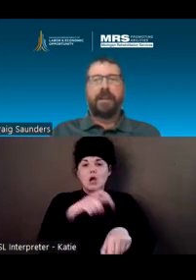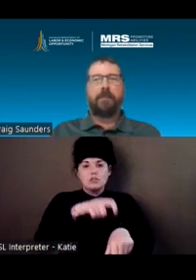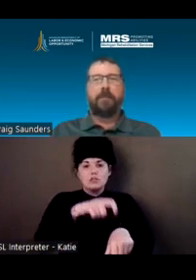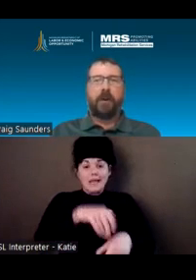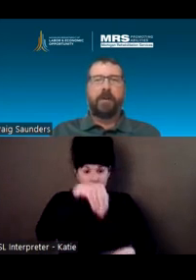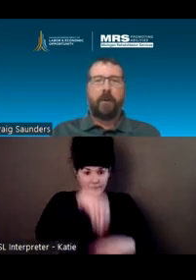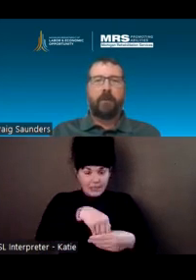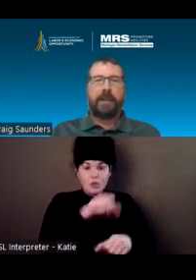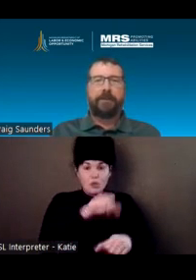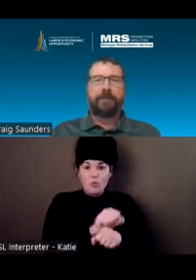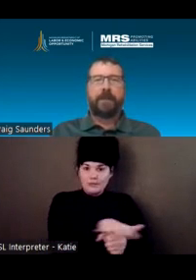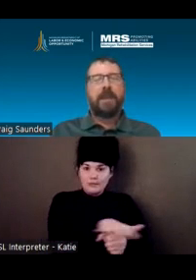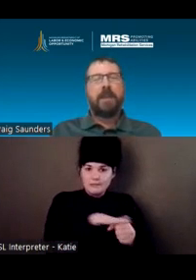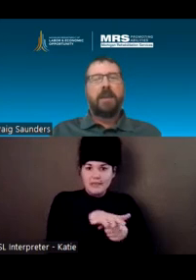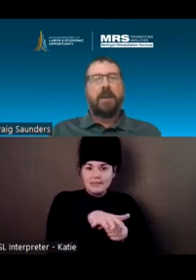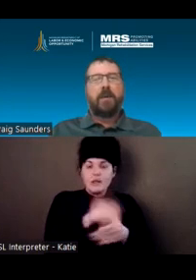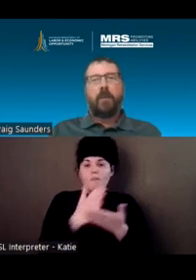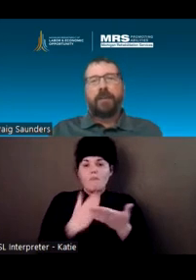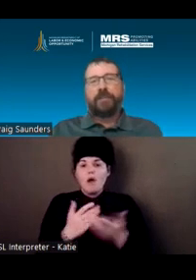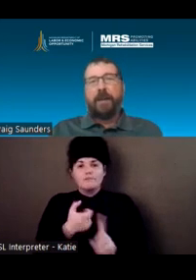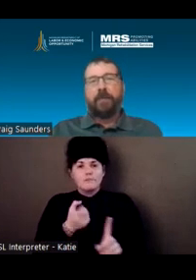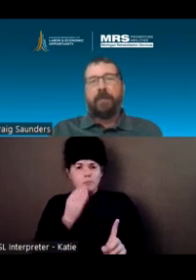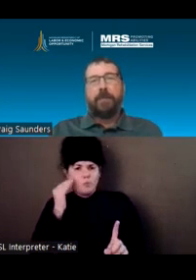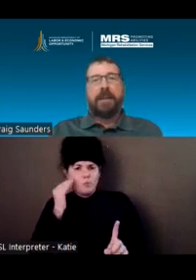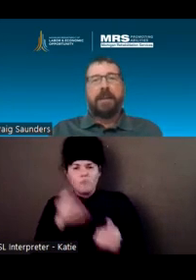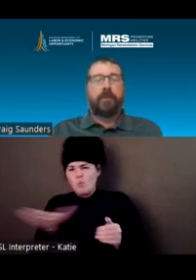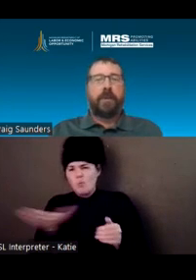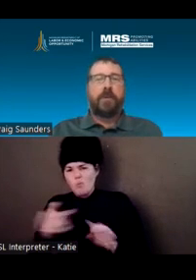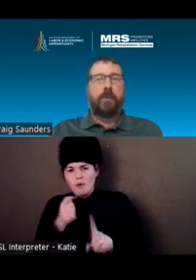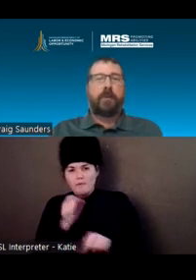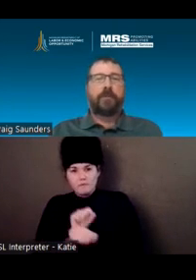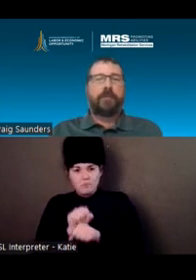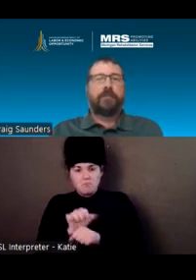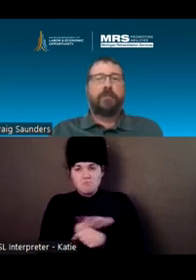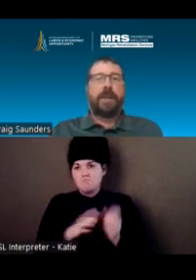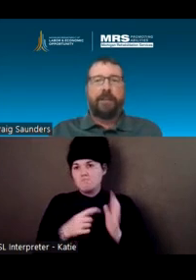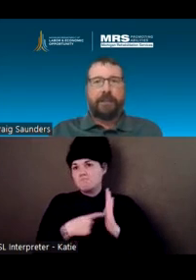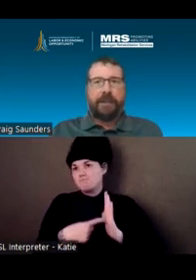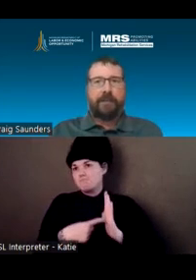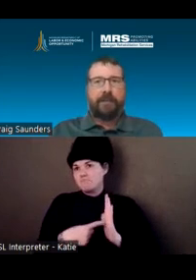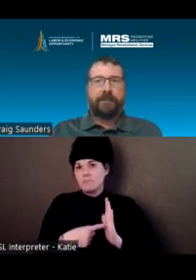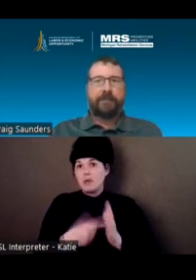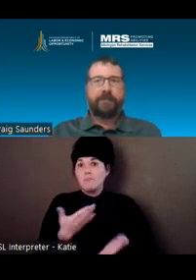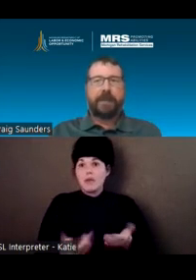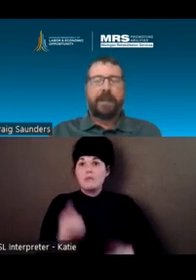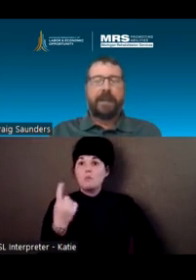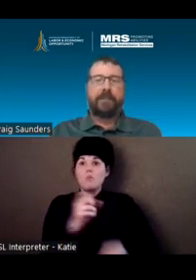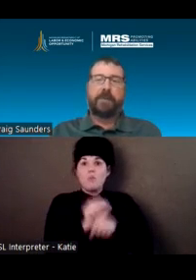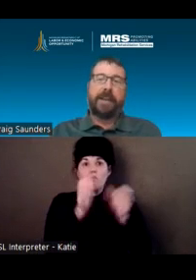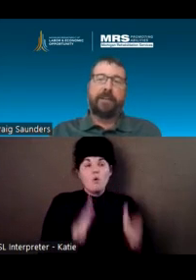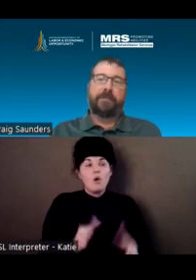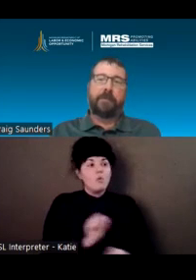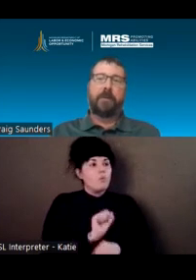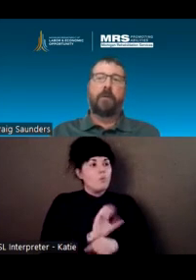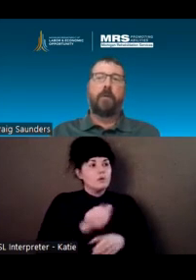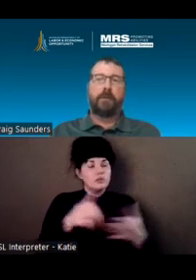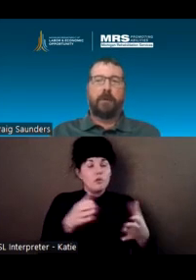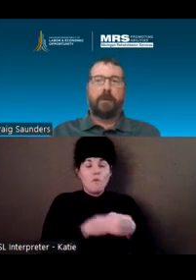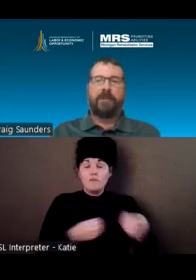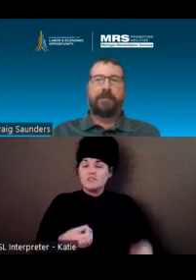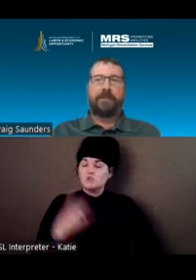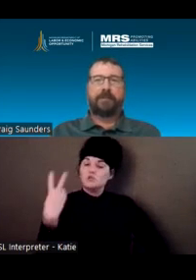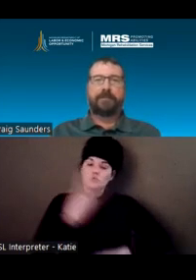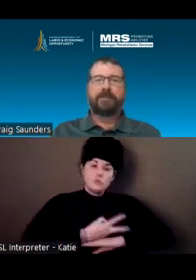workforce and part remotely. One example may be an employee who works 2 days in the office and 3 days from their